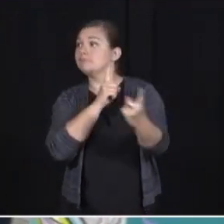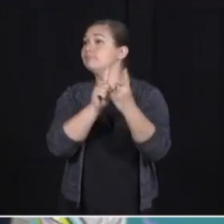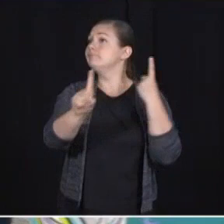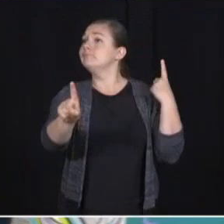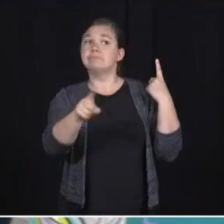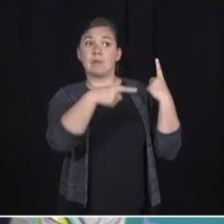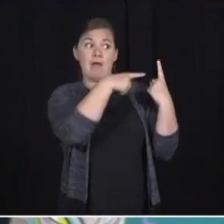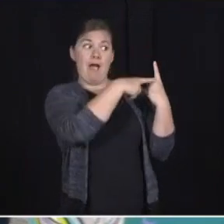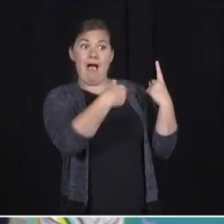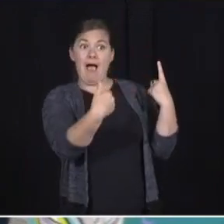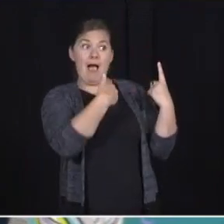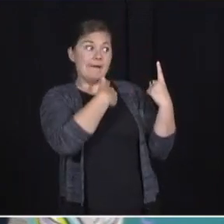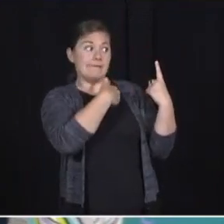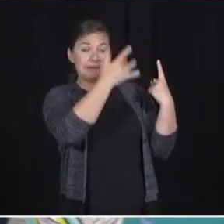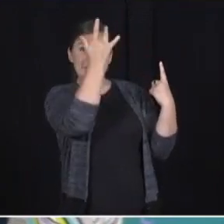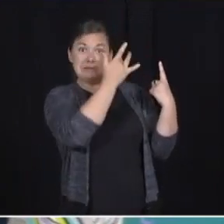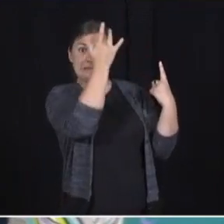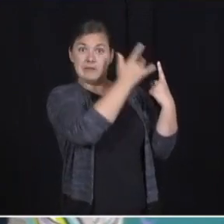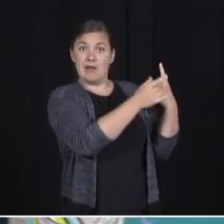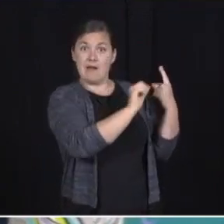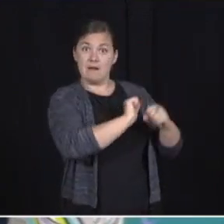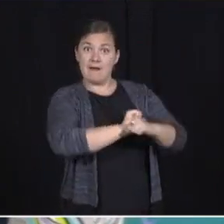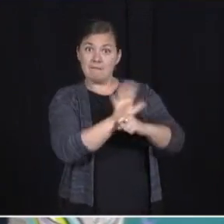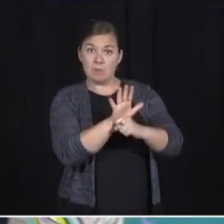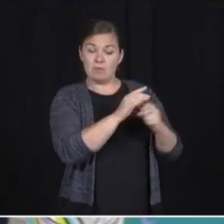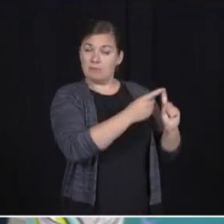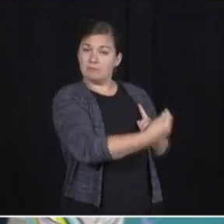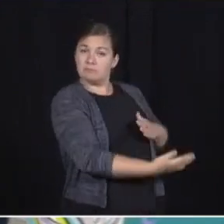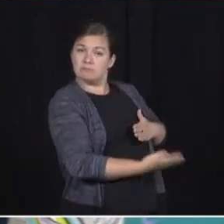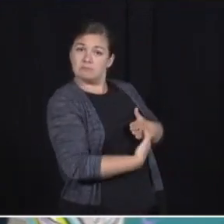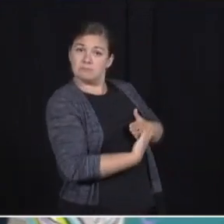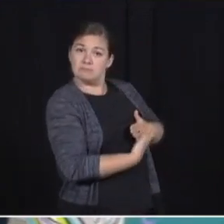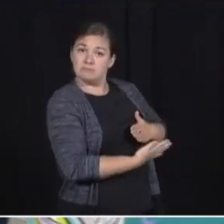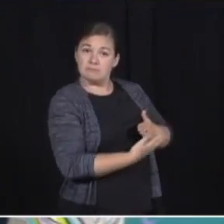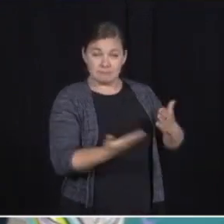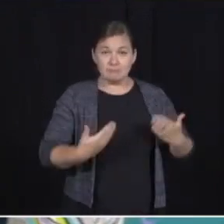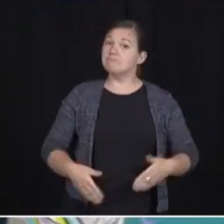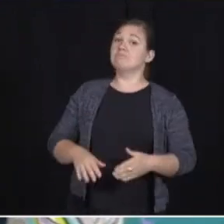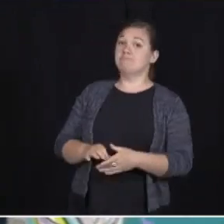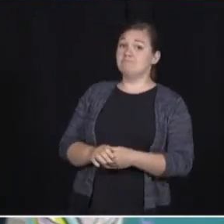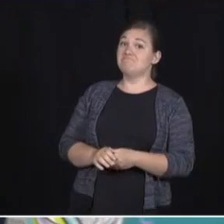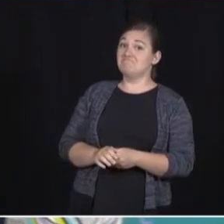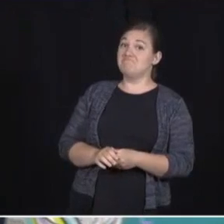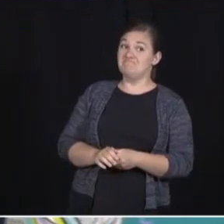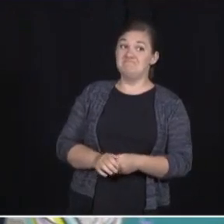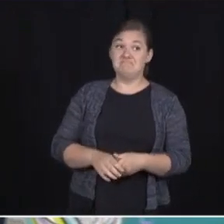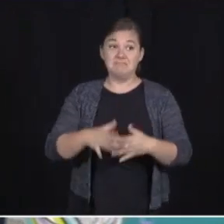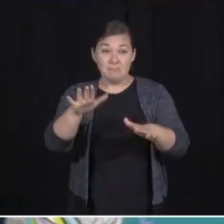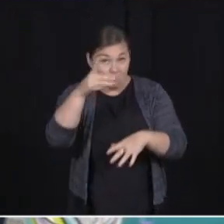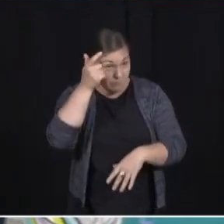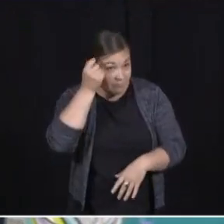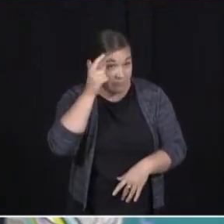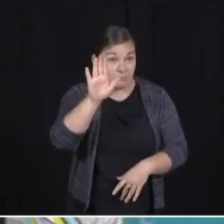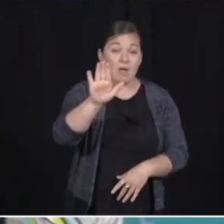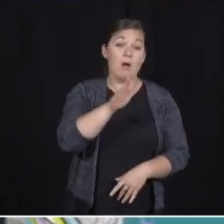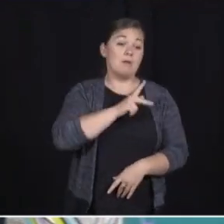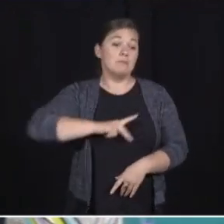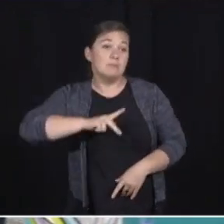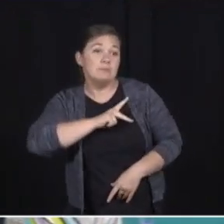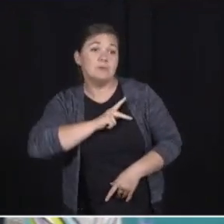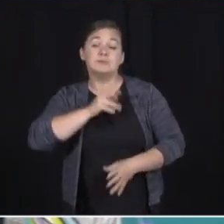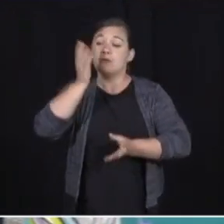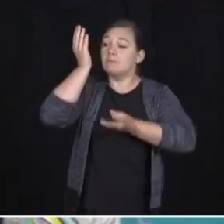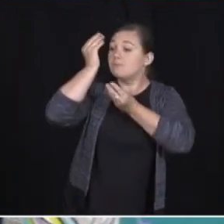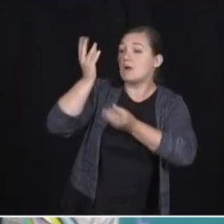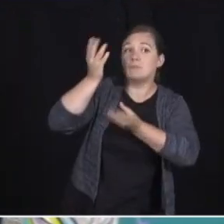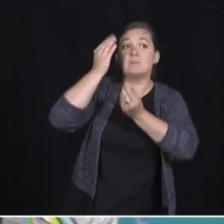with someone who has tested positive for COVID-19. It will not collect any of your personal information, location